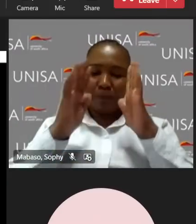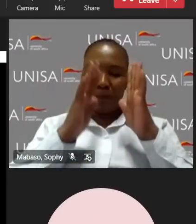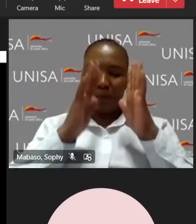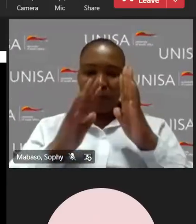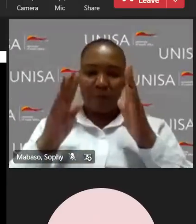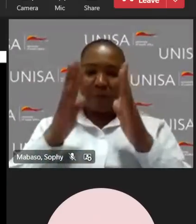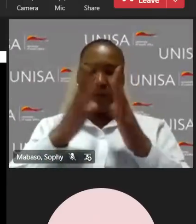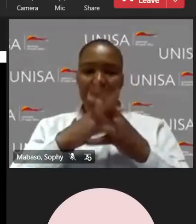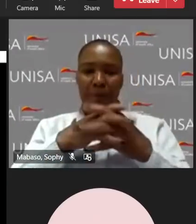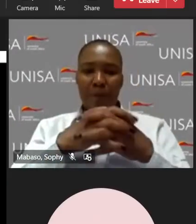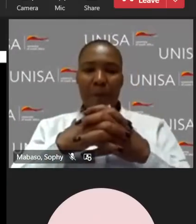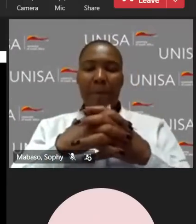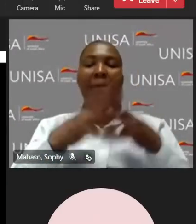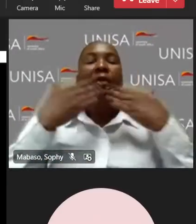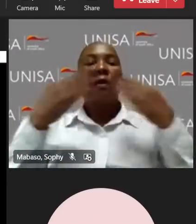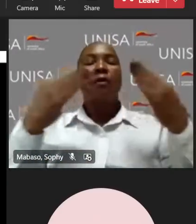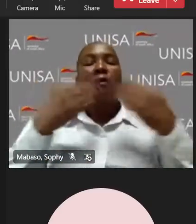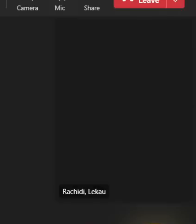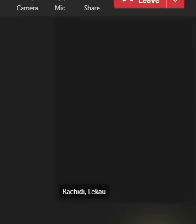Thank you,